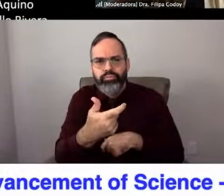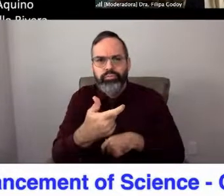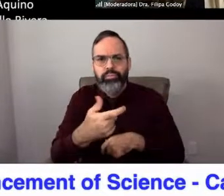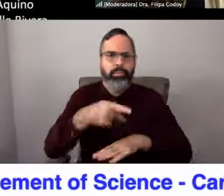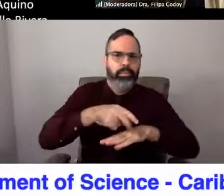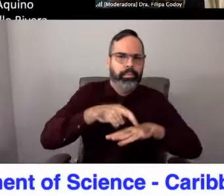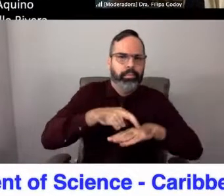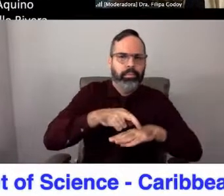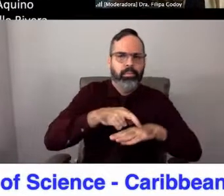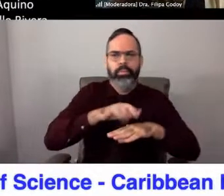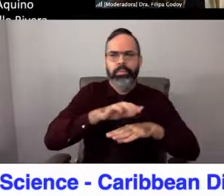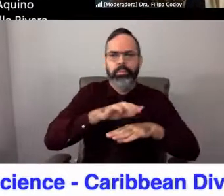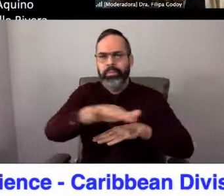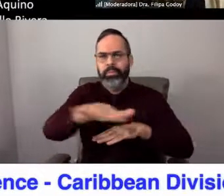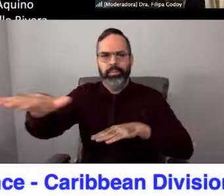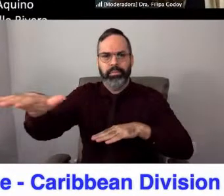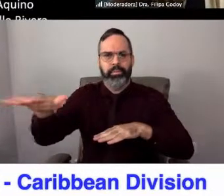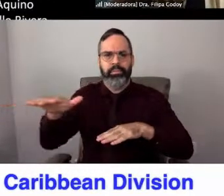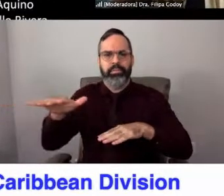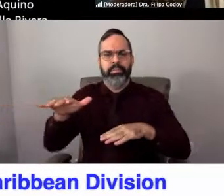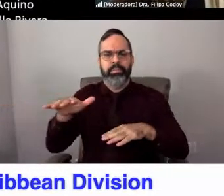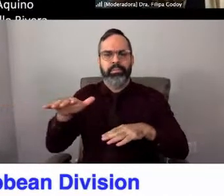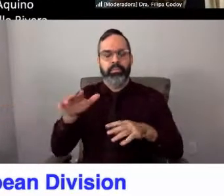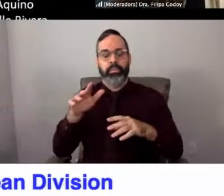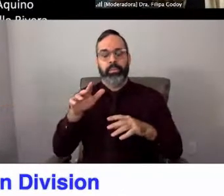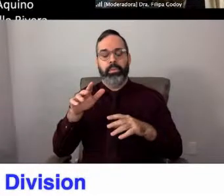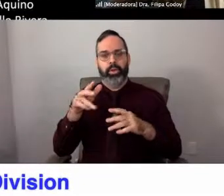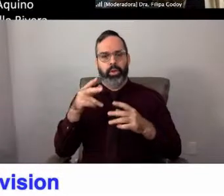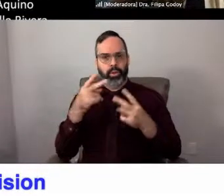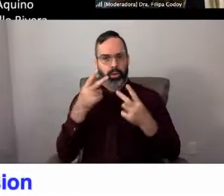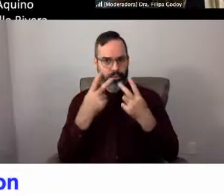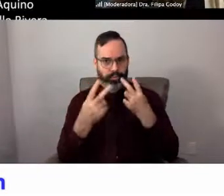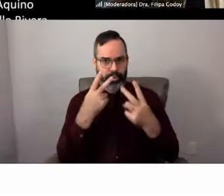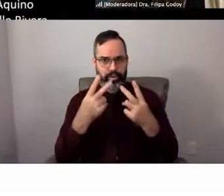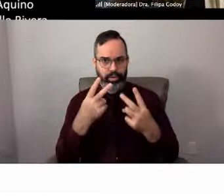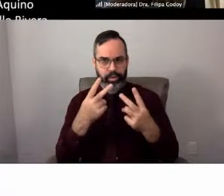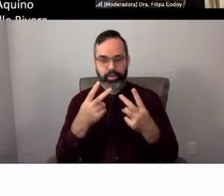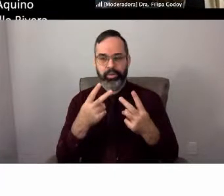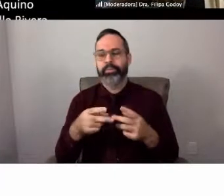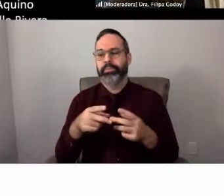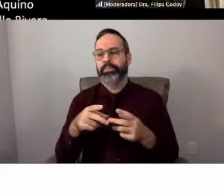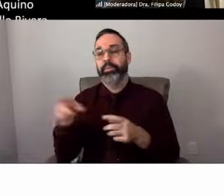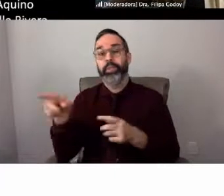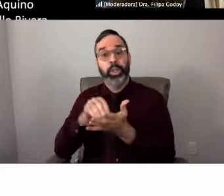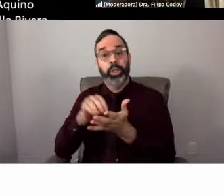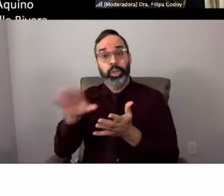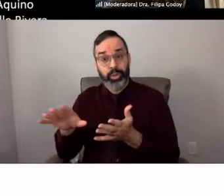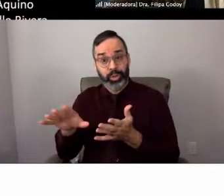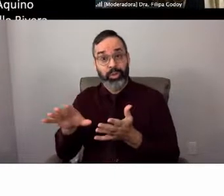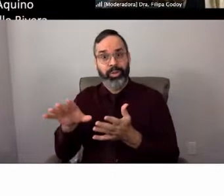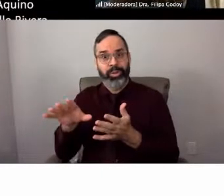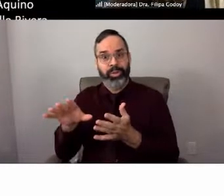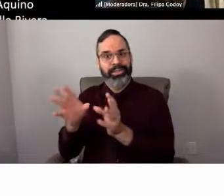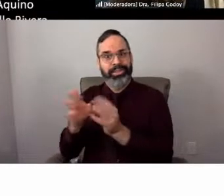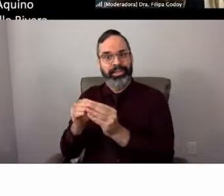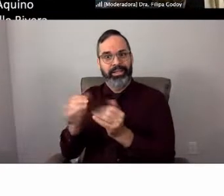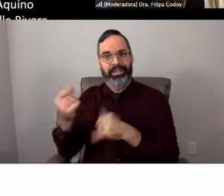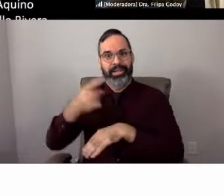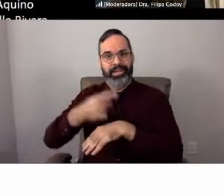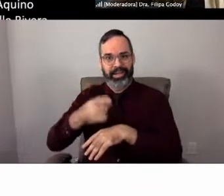our reviewers of the student sessions that have helped us during the 2 days,